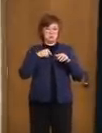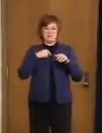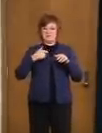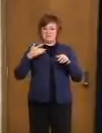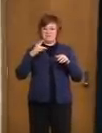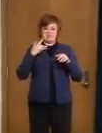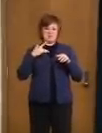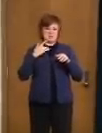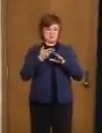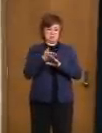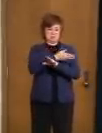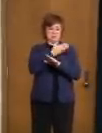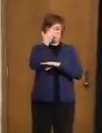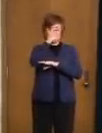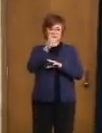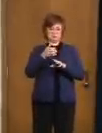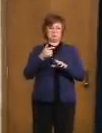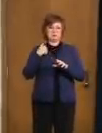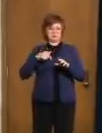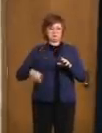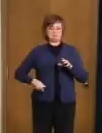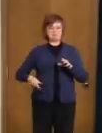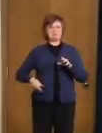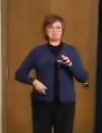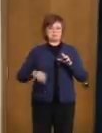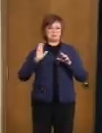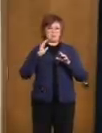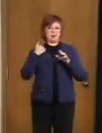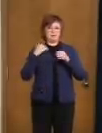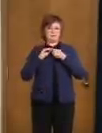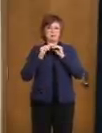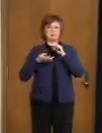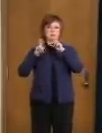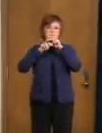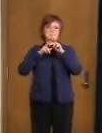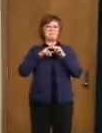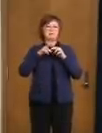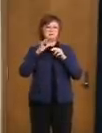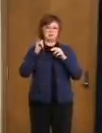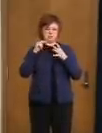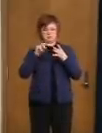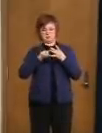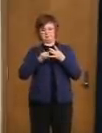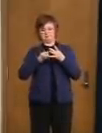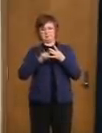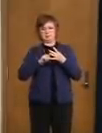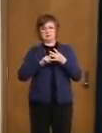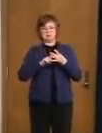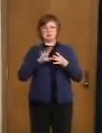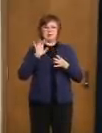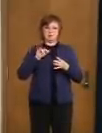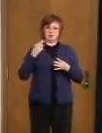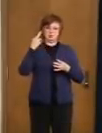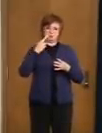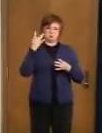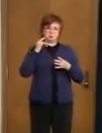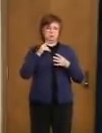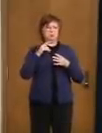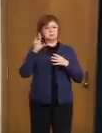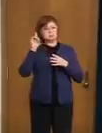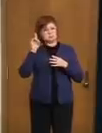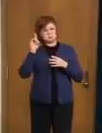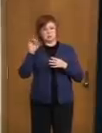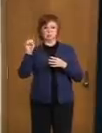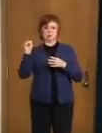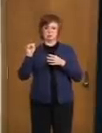and ultimately we are seeing here today. That is why I think you've seen Dr. Shahab recommend to continue